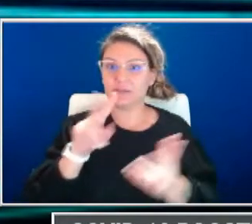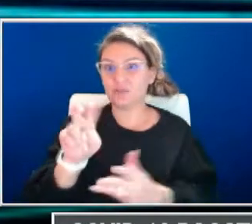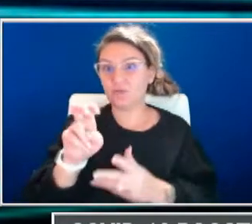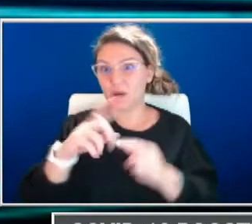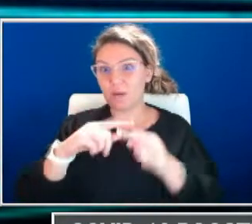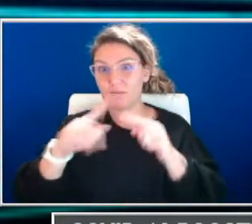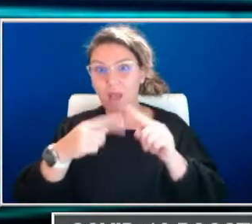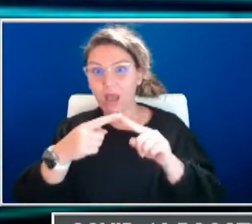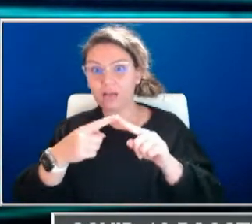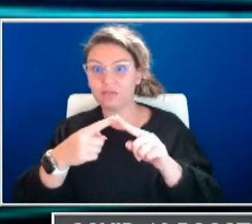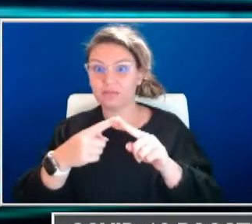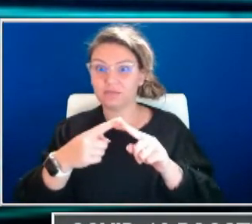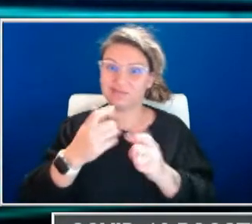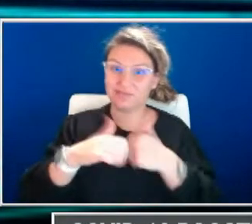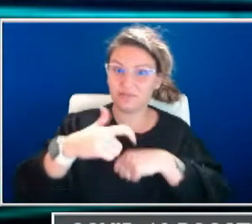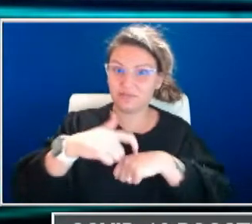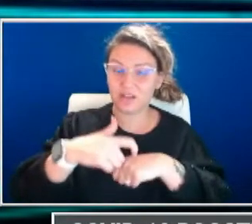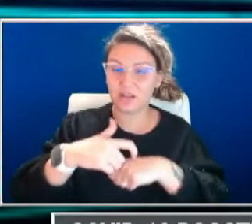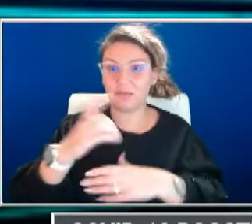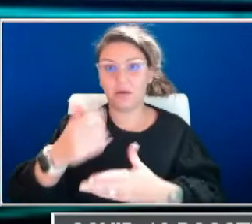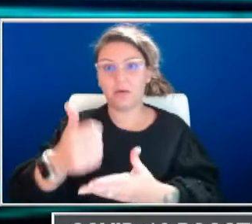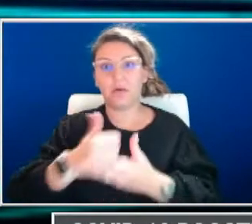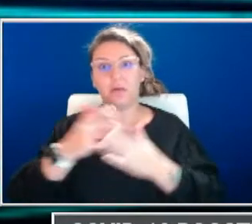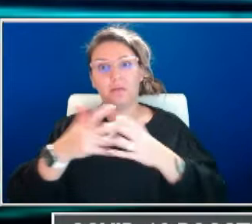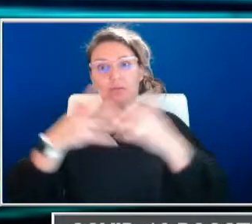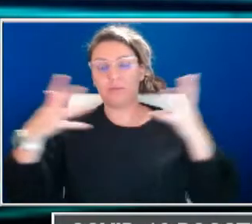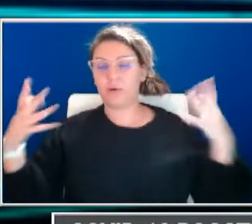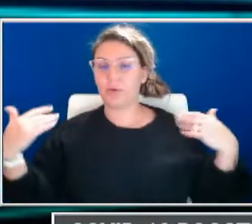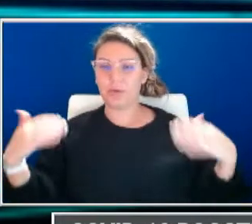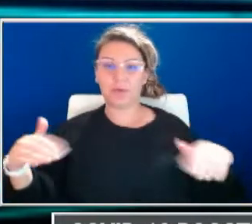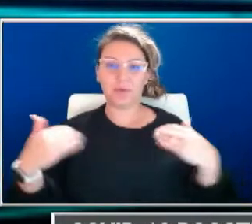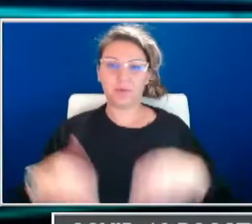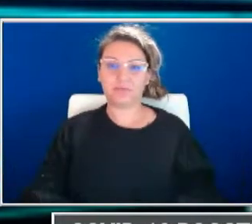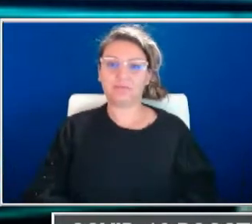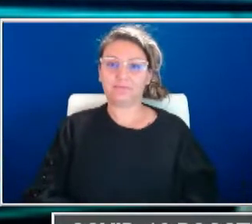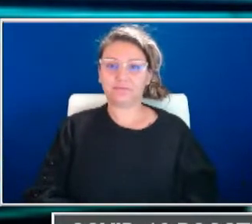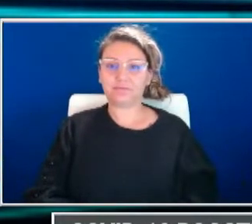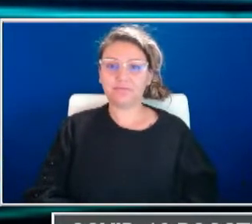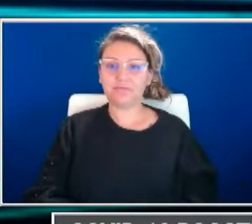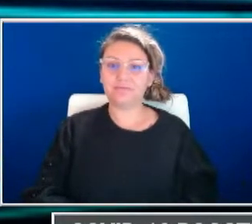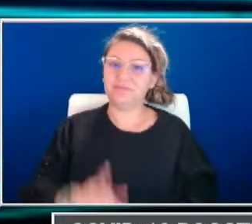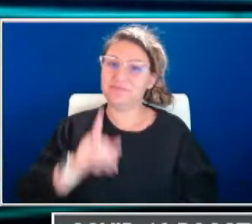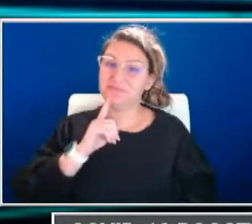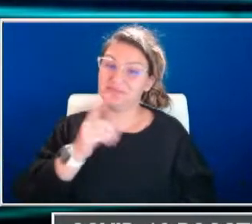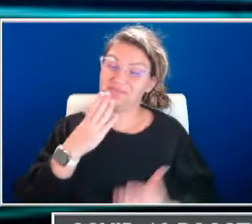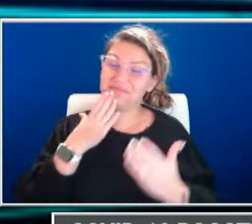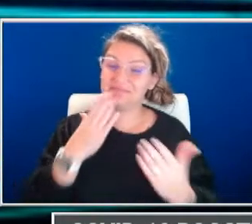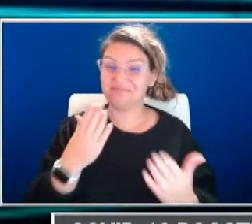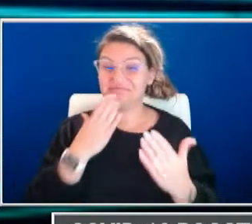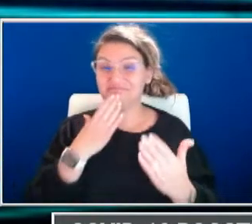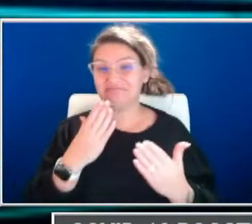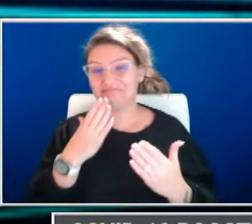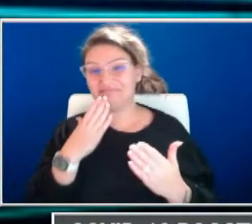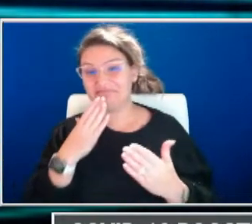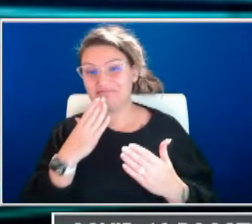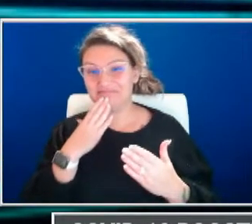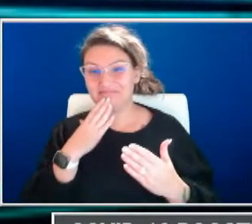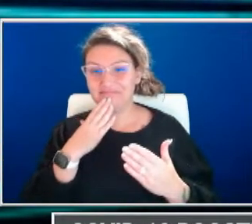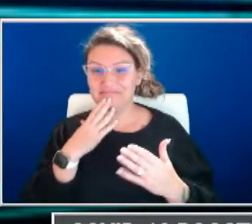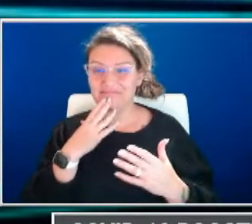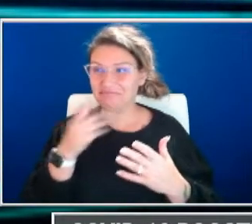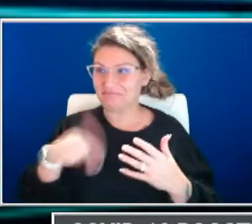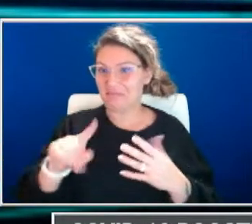lot. So I was really grateful that they came up with